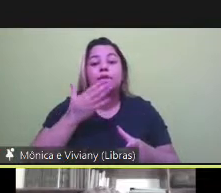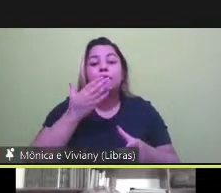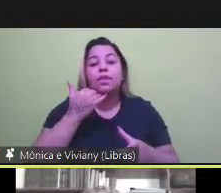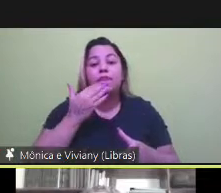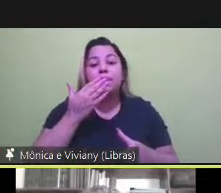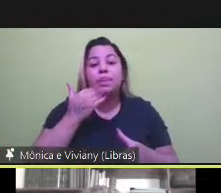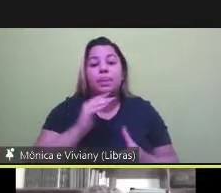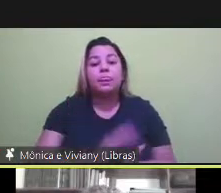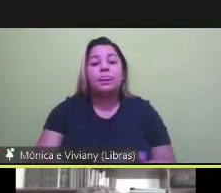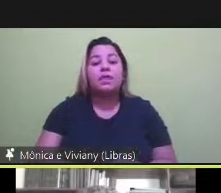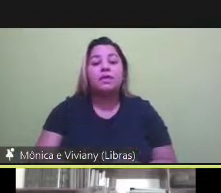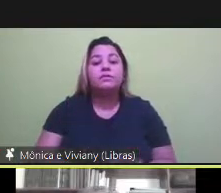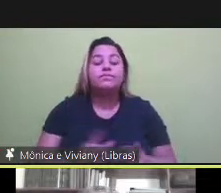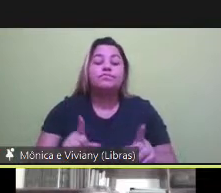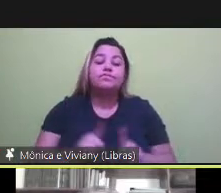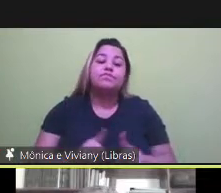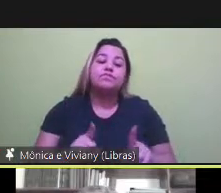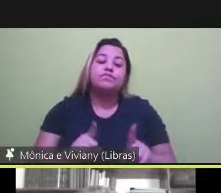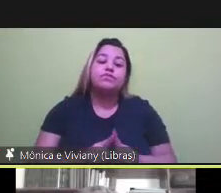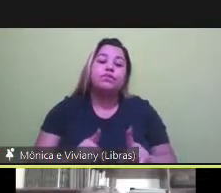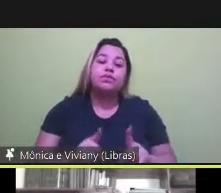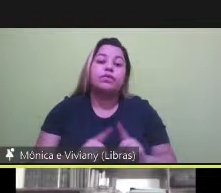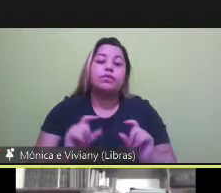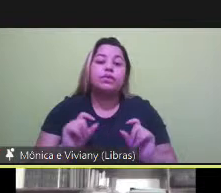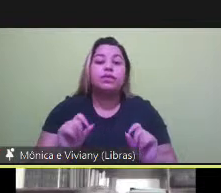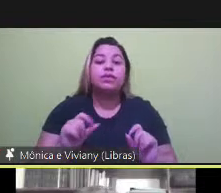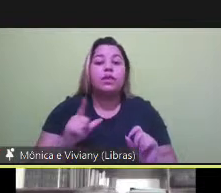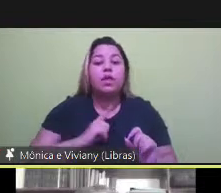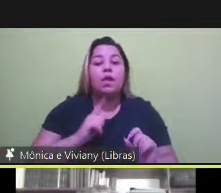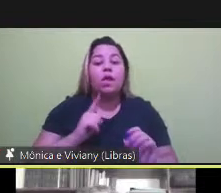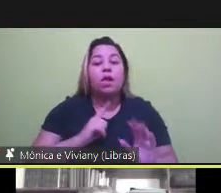the educational aspect, we have a program that